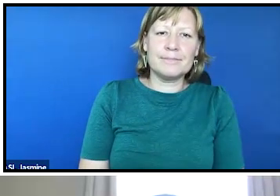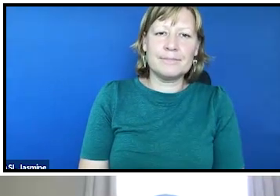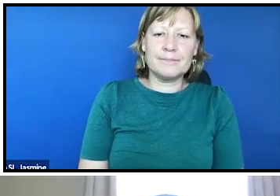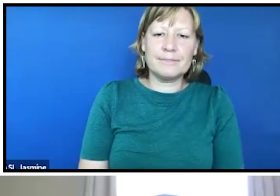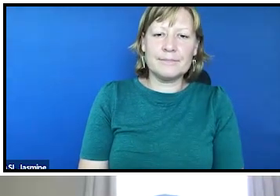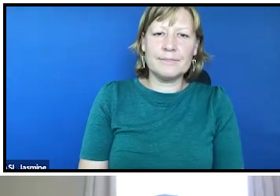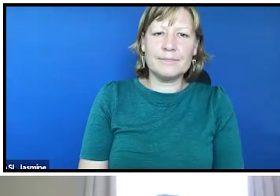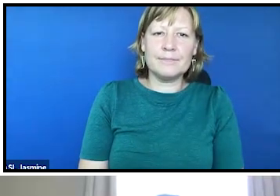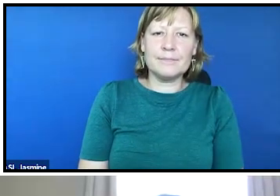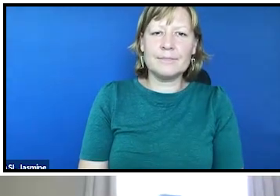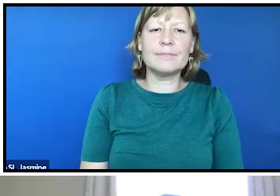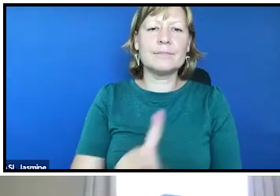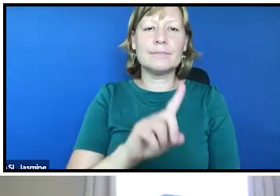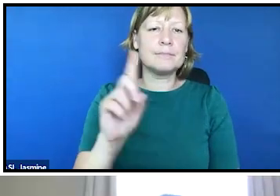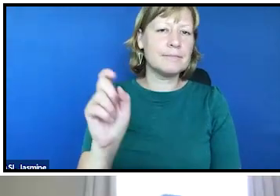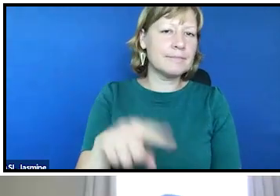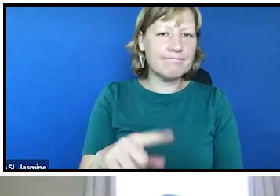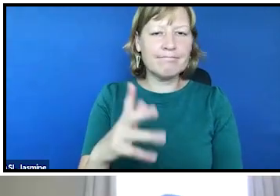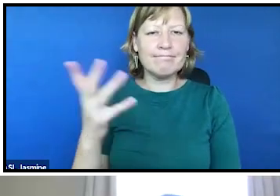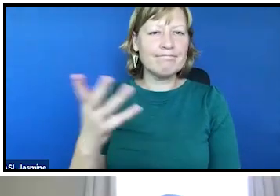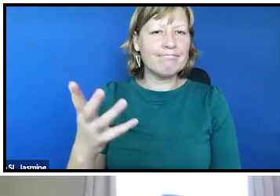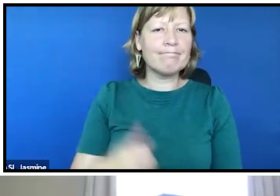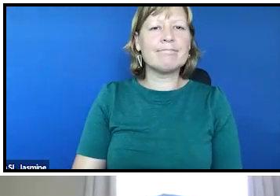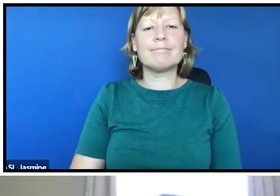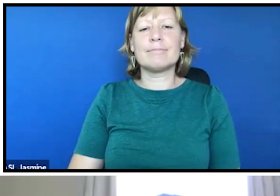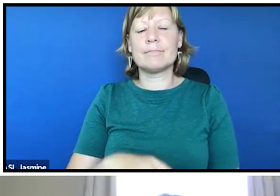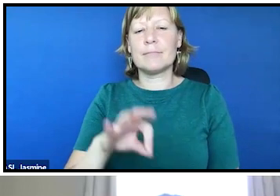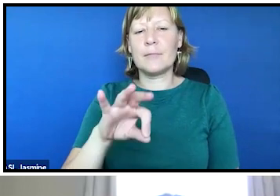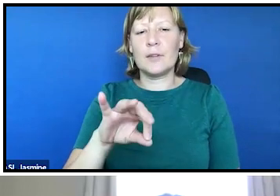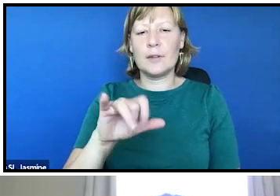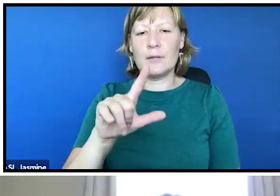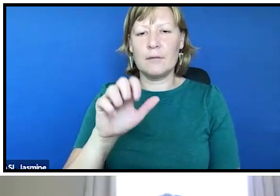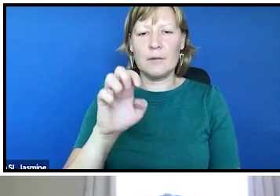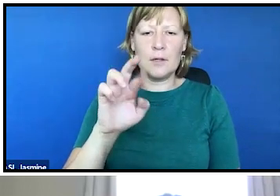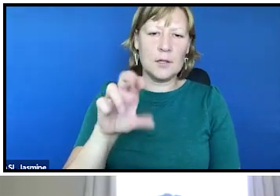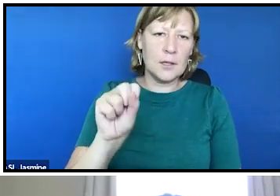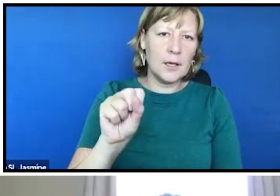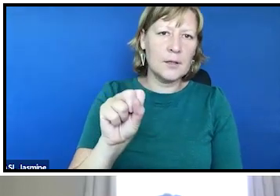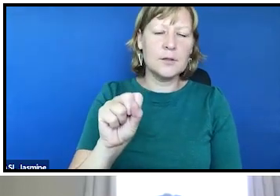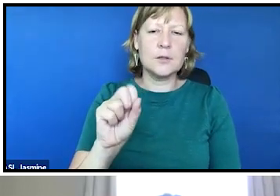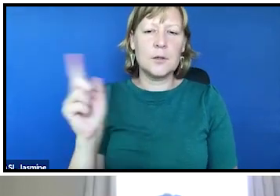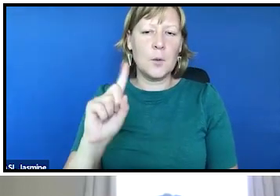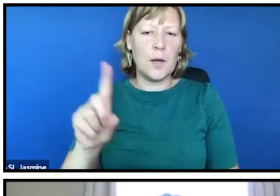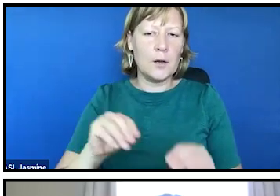The question is, where will the flyers be distributed for training in person?